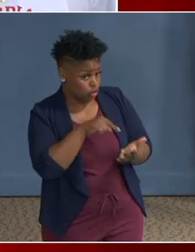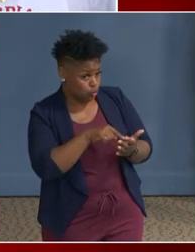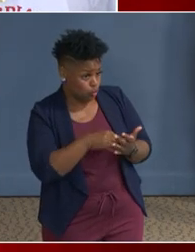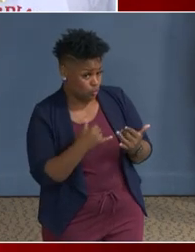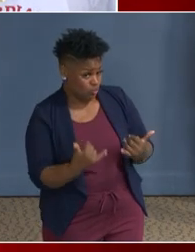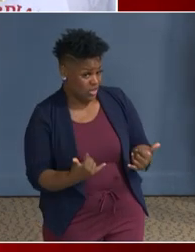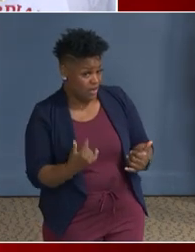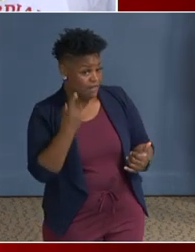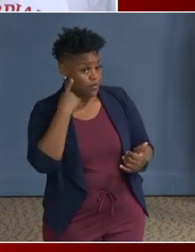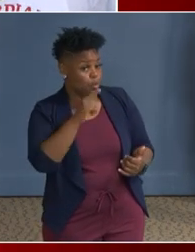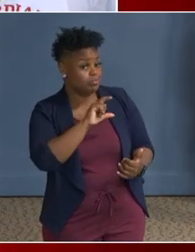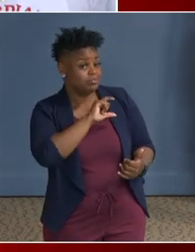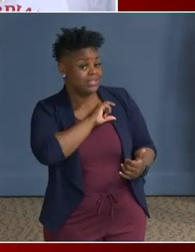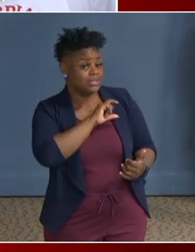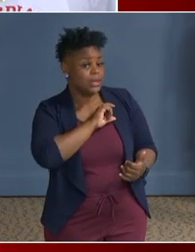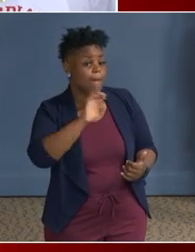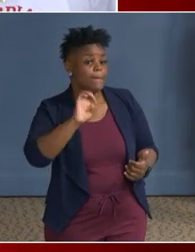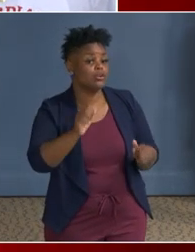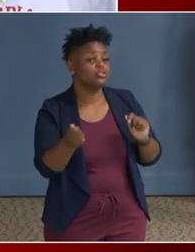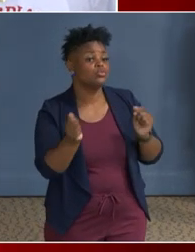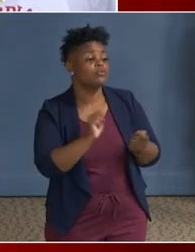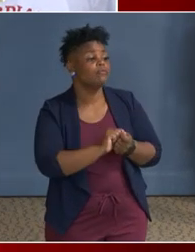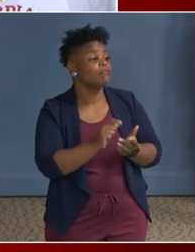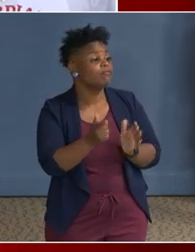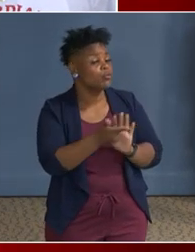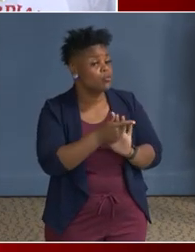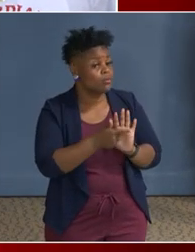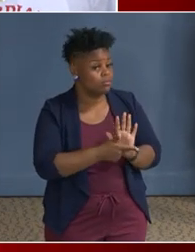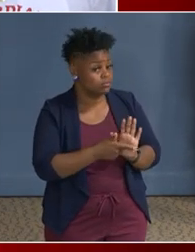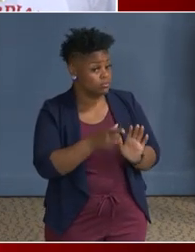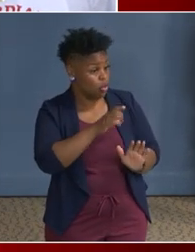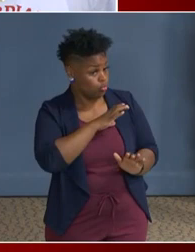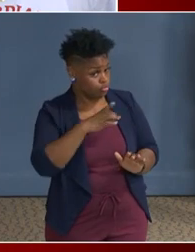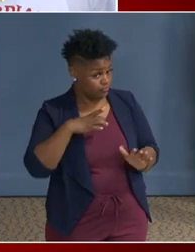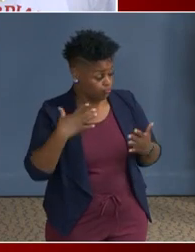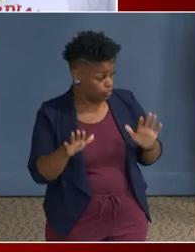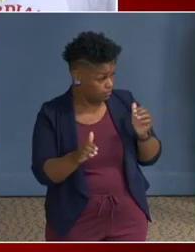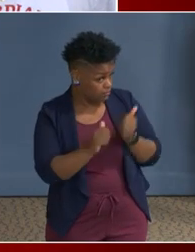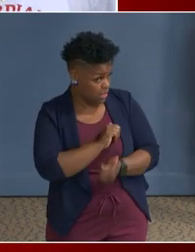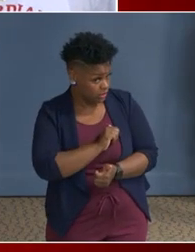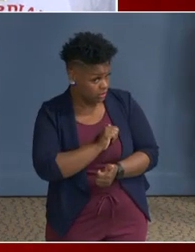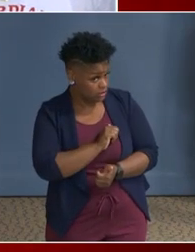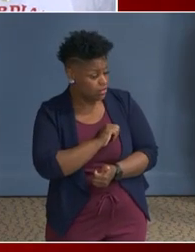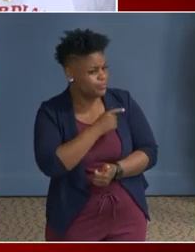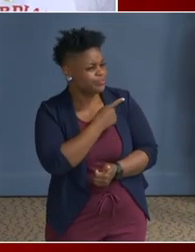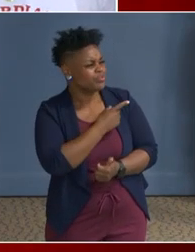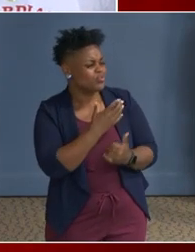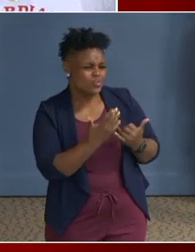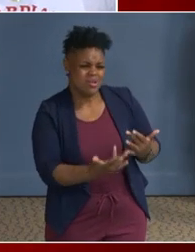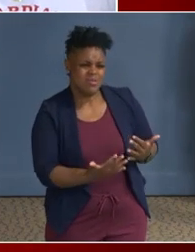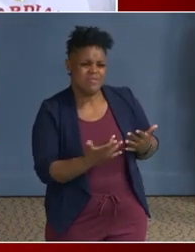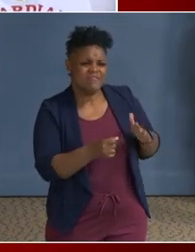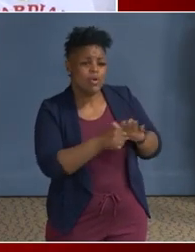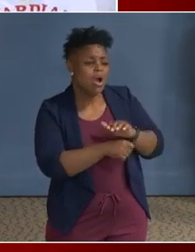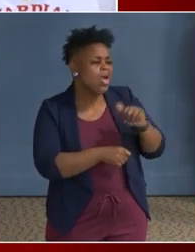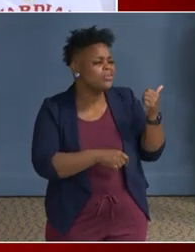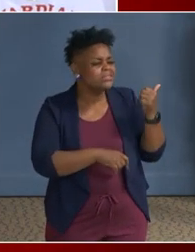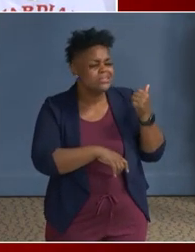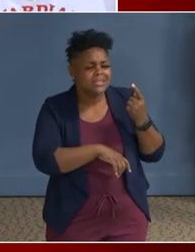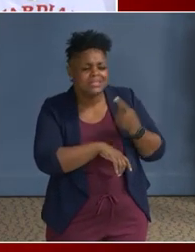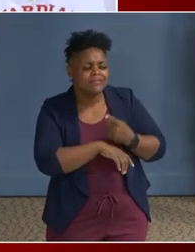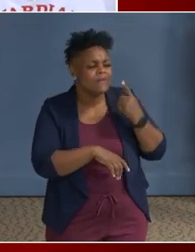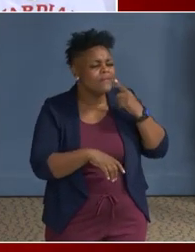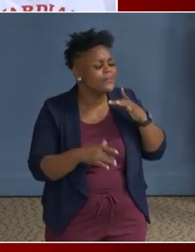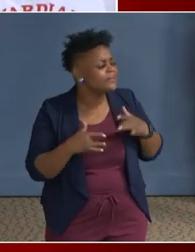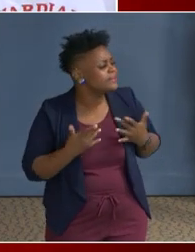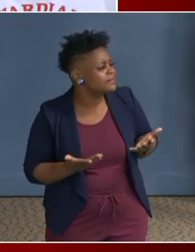What are you planning on doing with that legislation, and why did you wait the full 10-day period to take action? They're